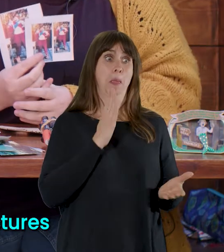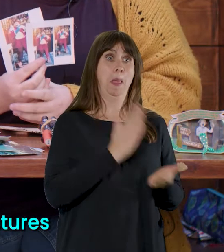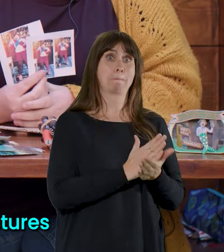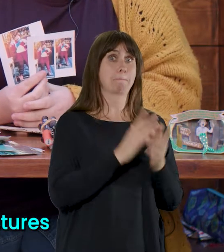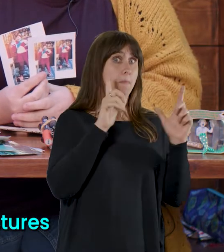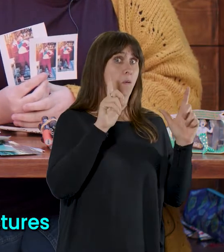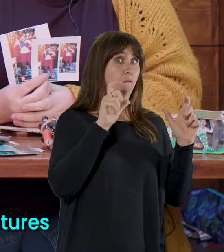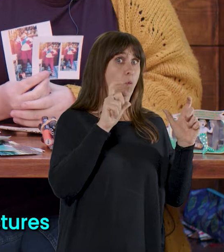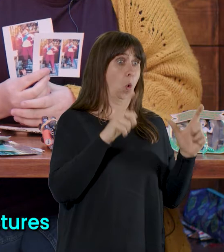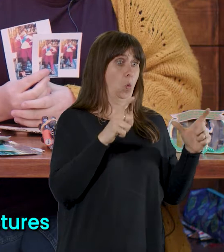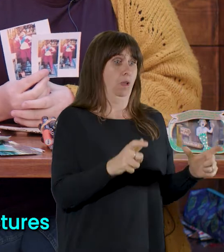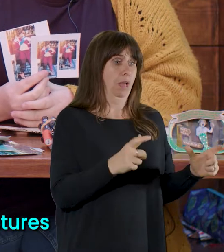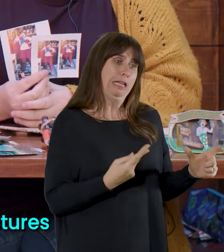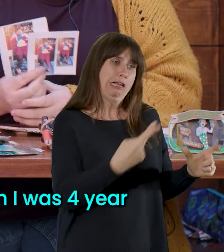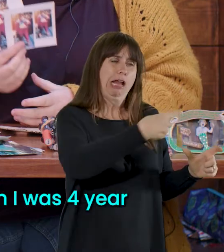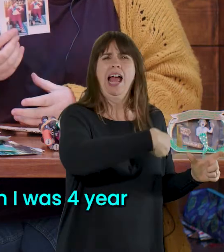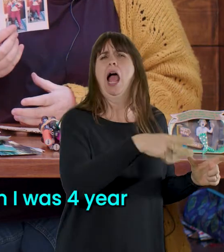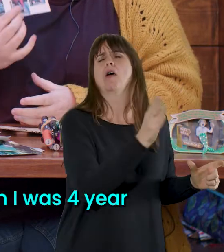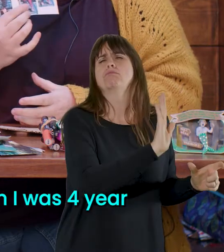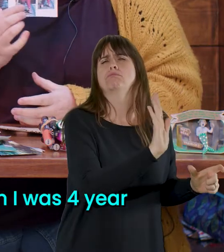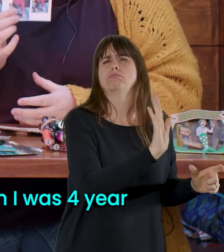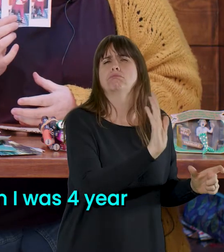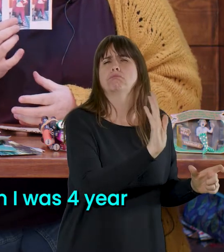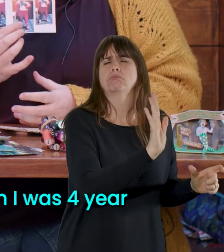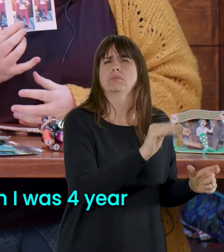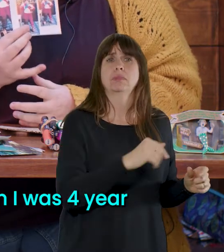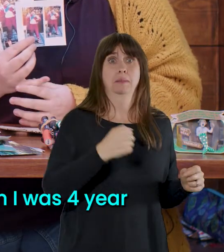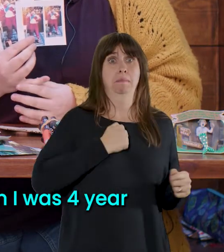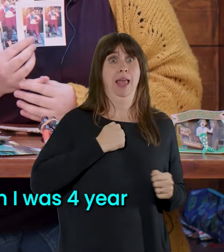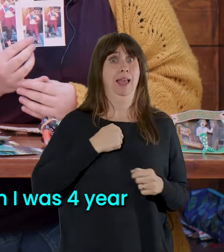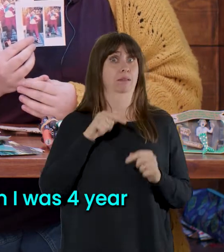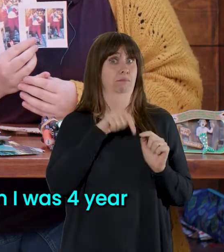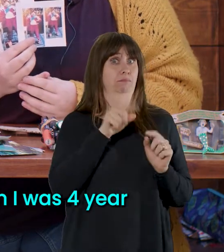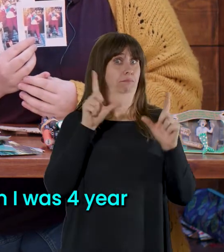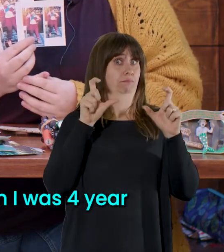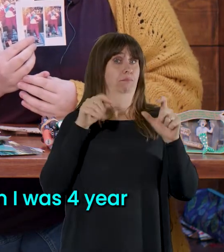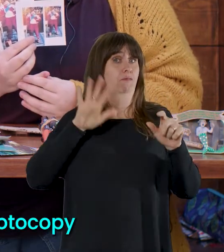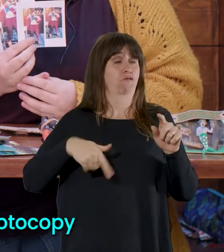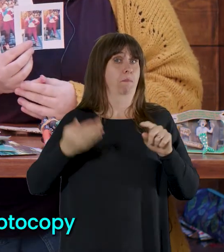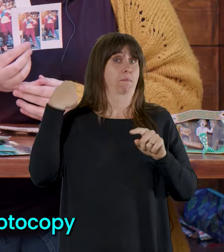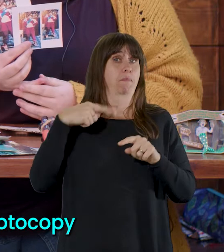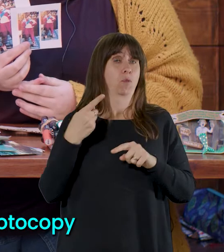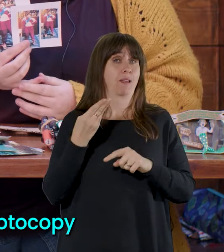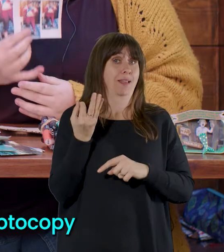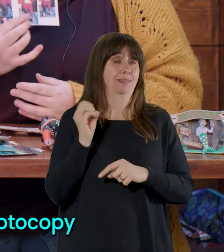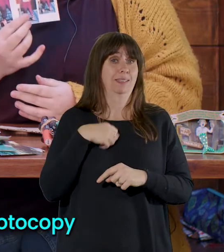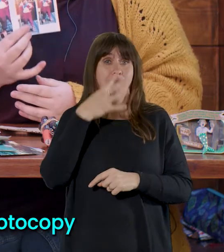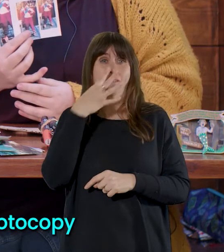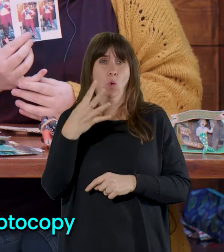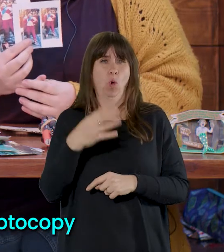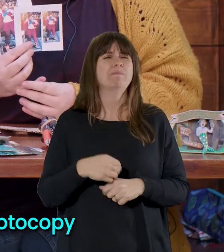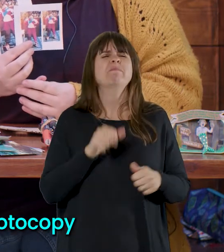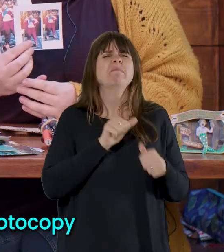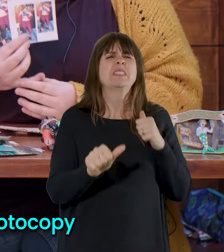Mae'n bwysig bod chi ddim defnyddio lluniau gwreiddiol, enghraifft yma lluniau ohono i pan o'n i'n 4 mlwydd oed yn yr 80au. Nes i llun gopïo